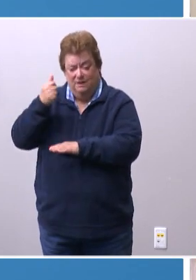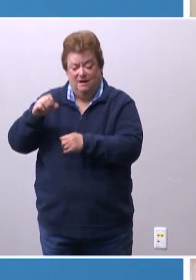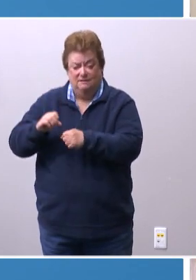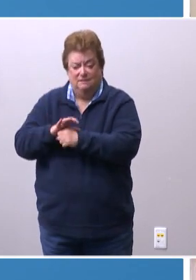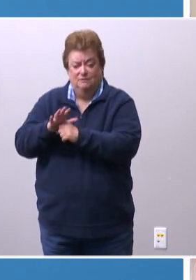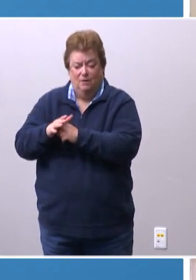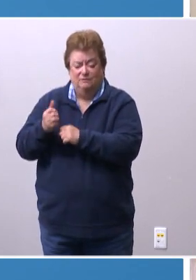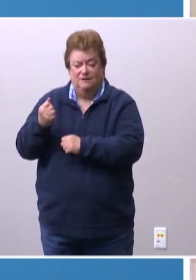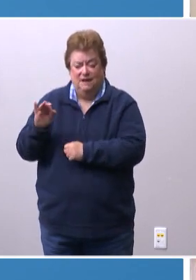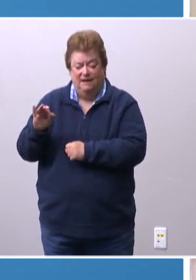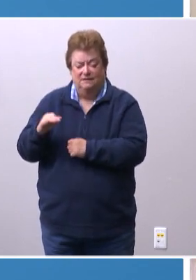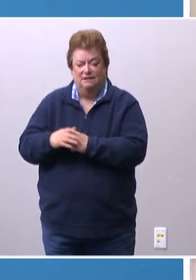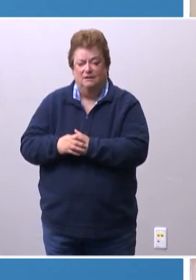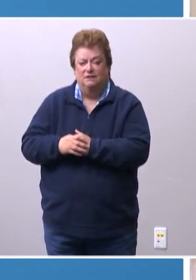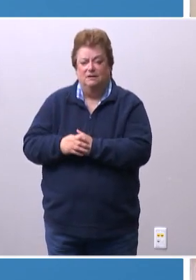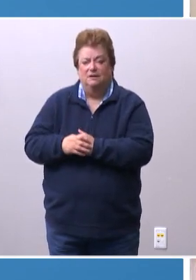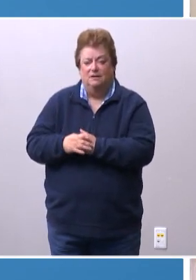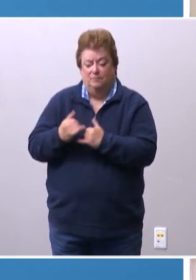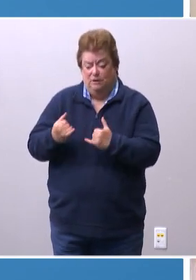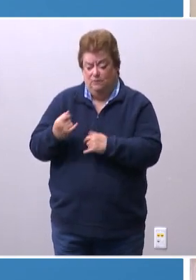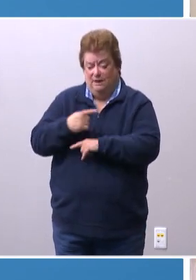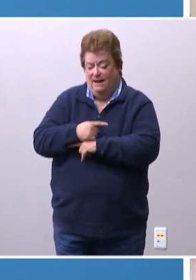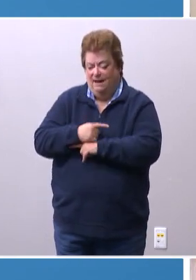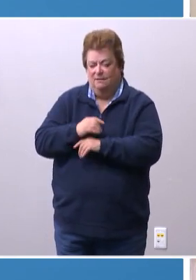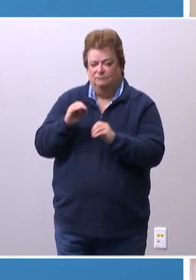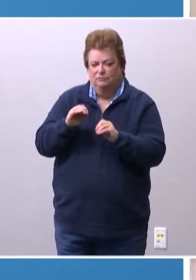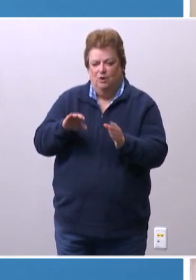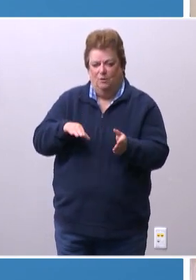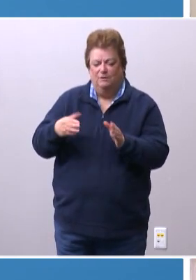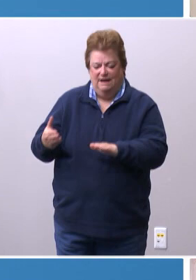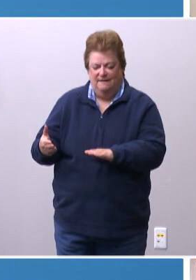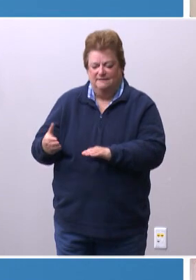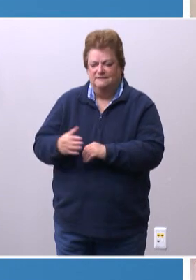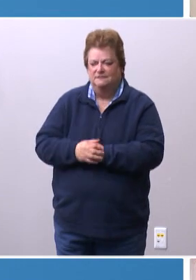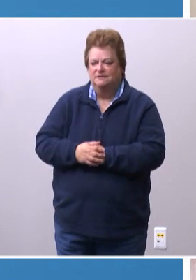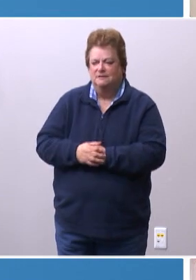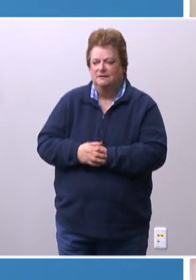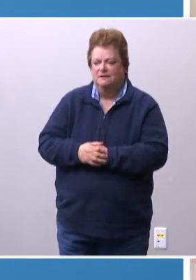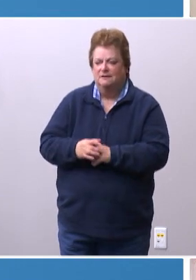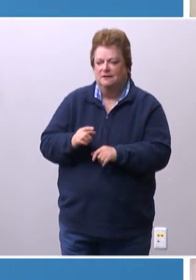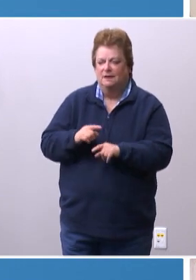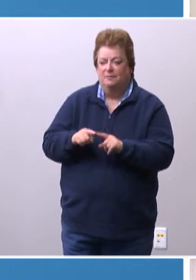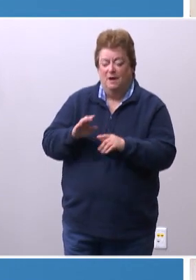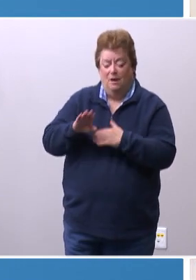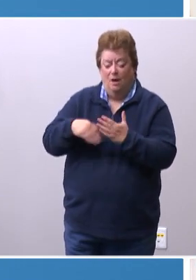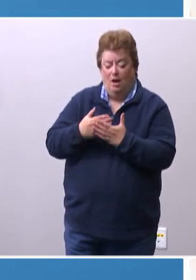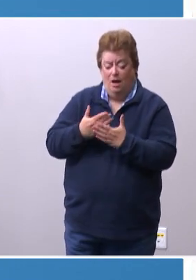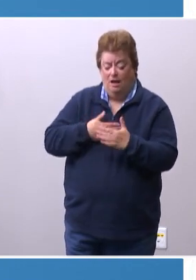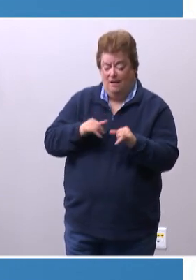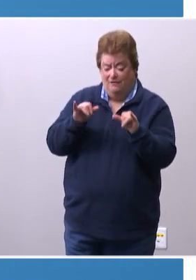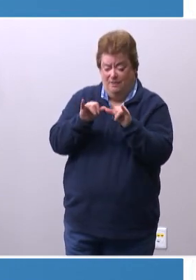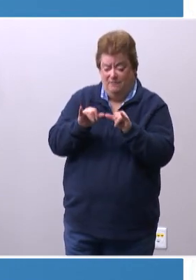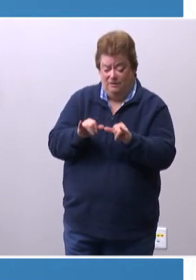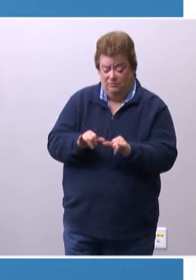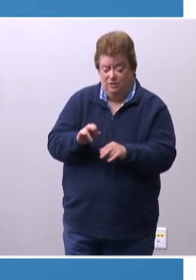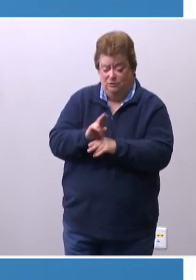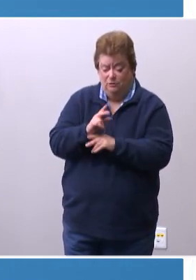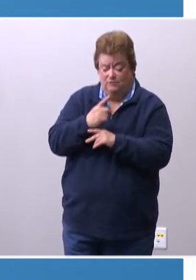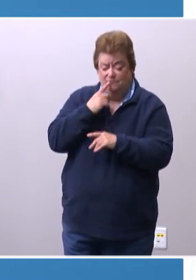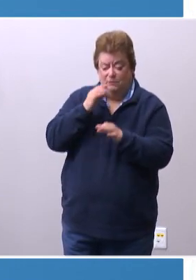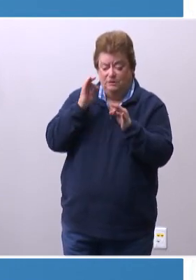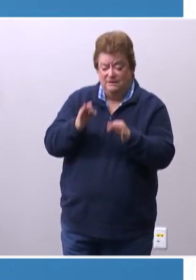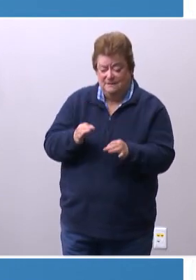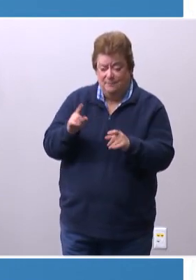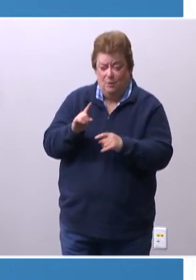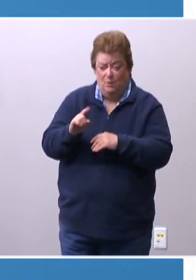COVID-19. We have no deaths to report today. Overall, many of our local indicators used to determine risk have been